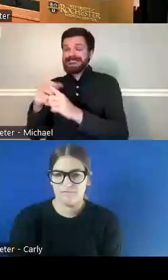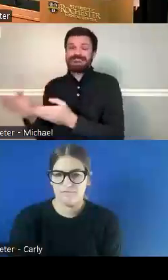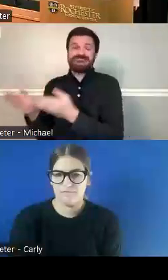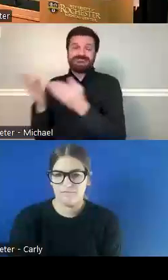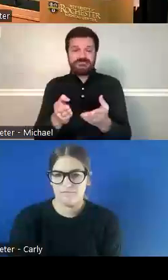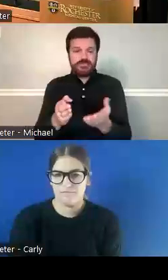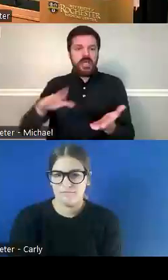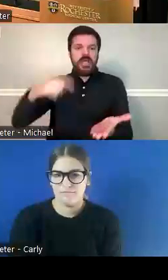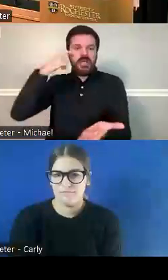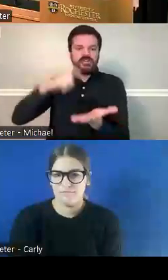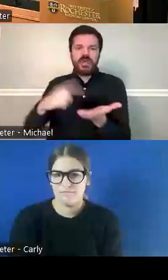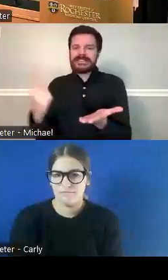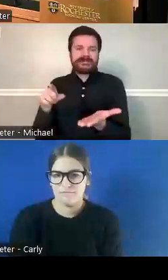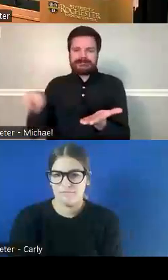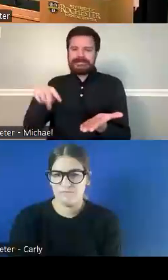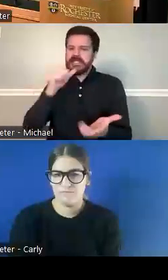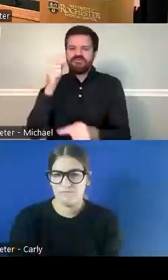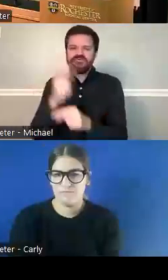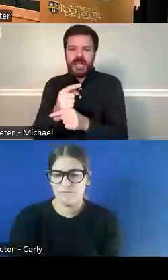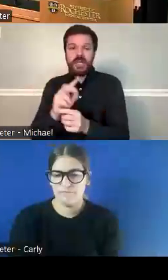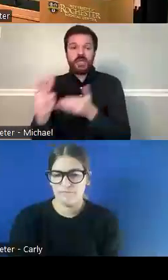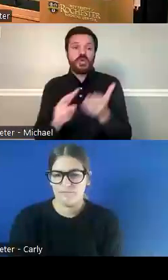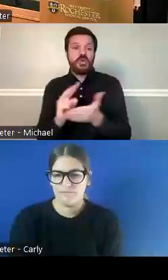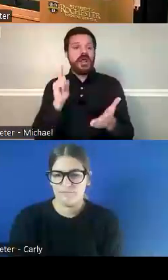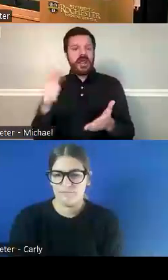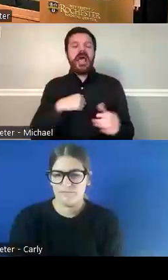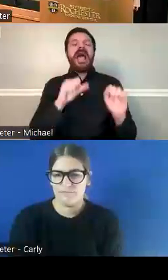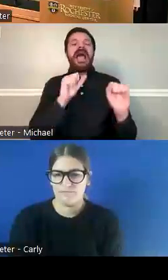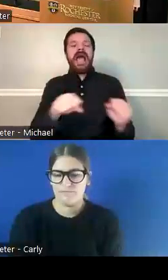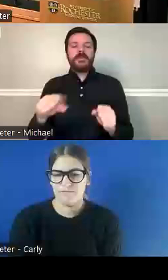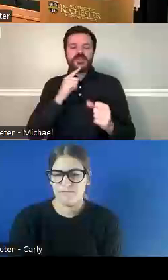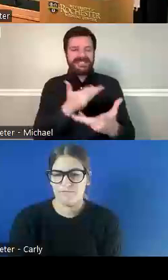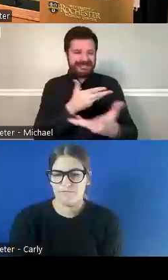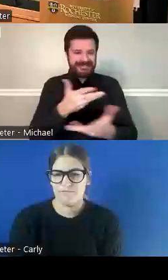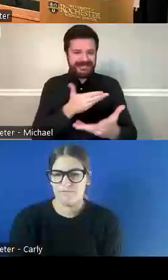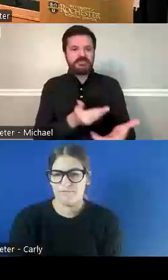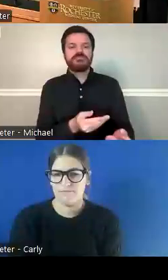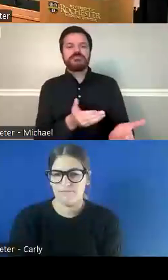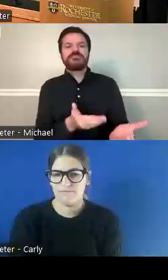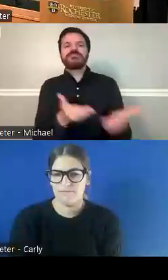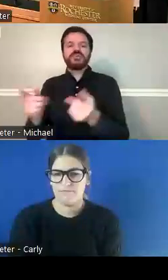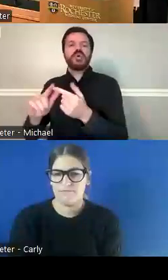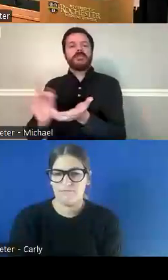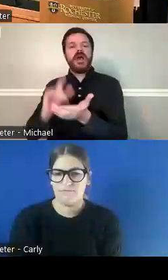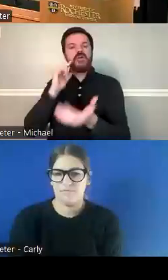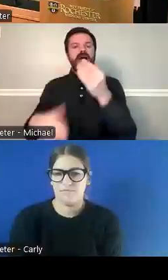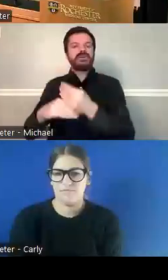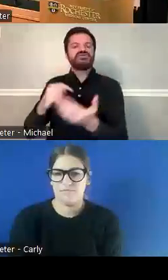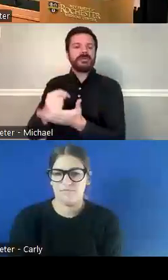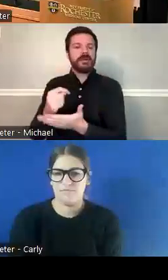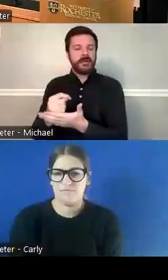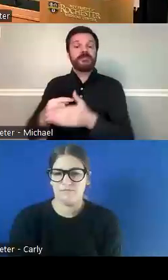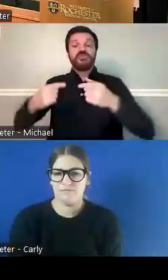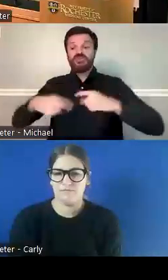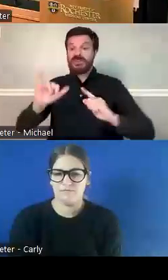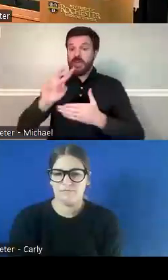noticed that something wasn't right. 2 hours later, I was able to hand the sailor off to medical for additional treatment. During